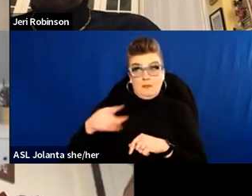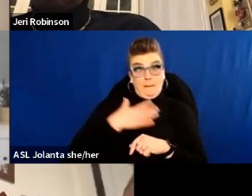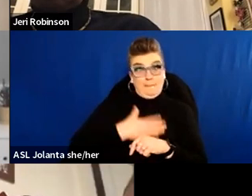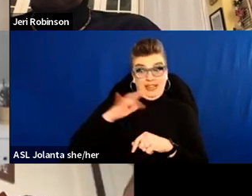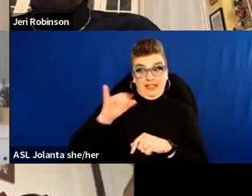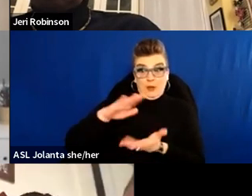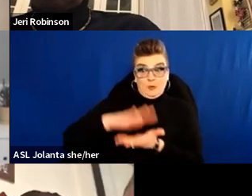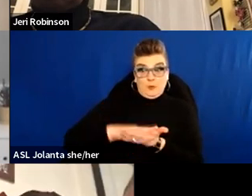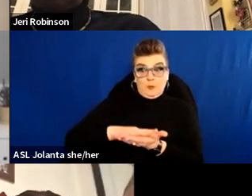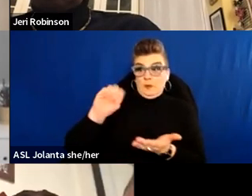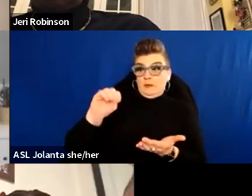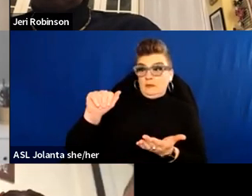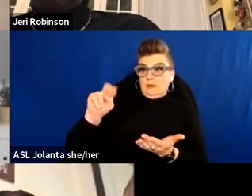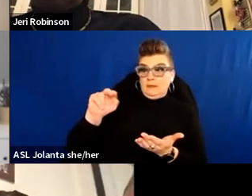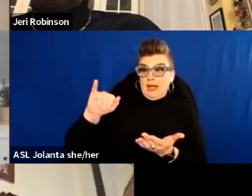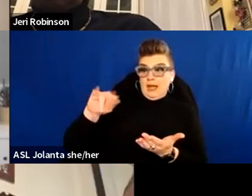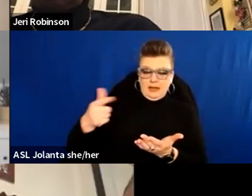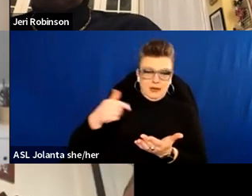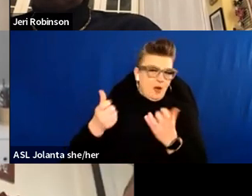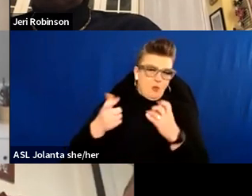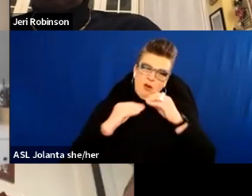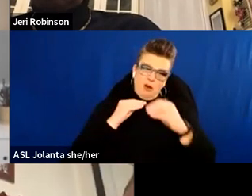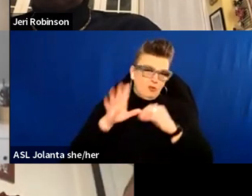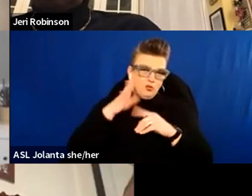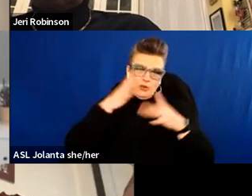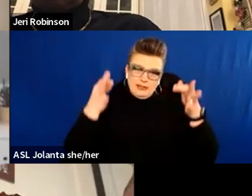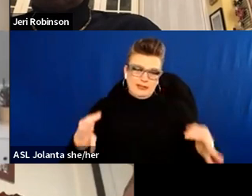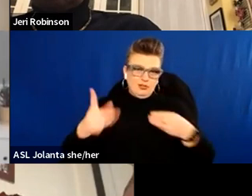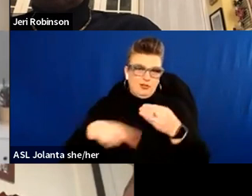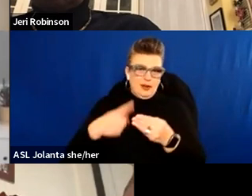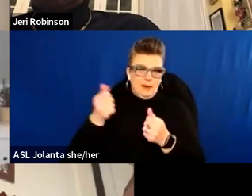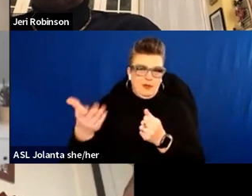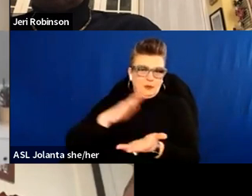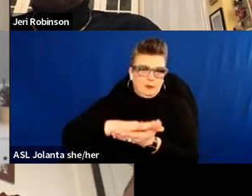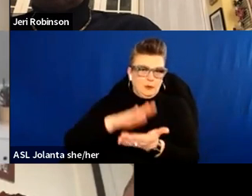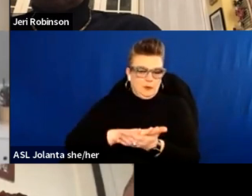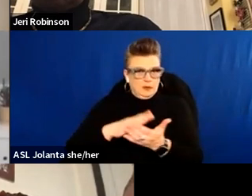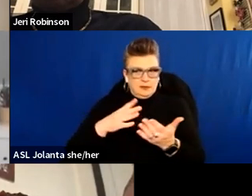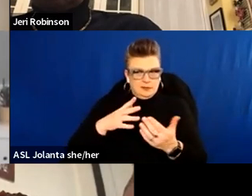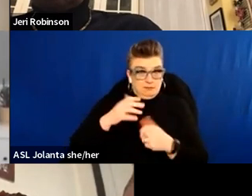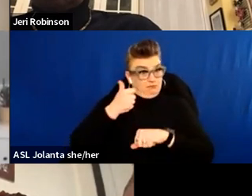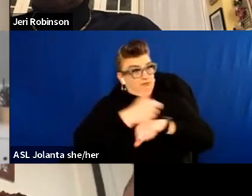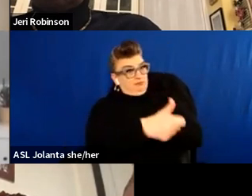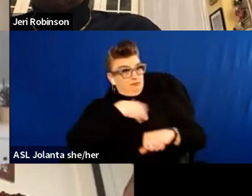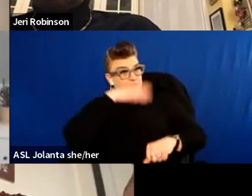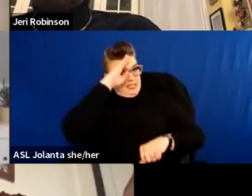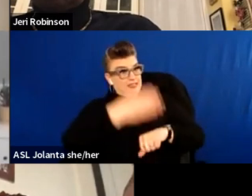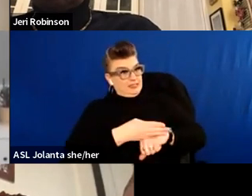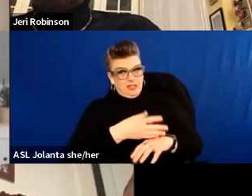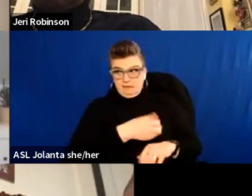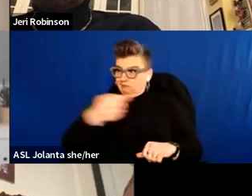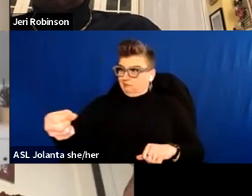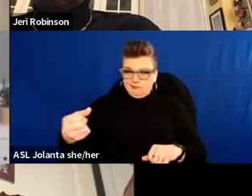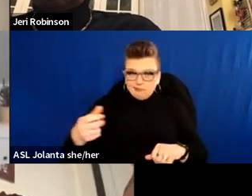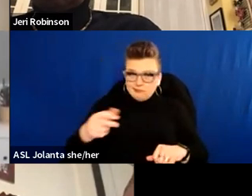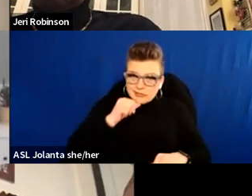please i will ask bps to rectify their decision and it is not his fault that bps have placed him since first grade at